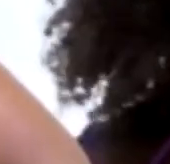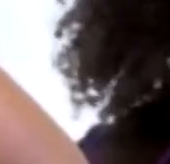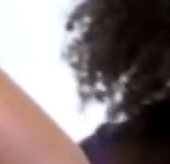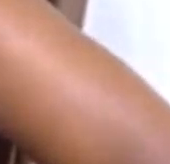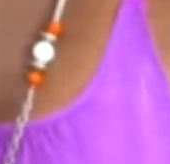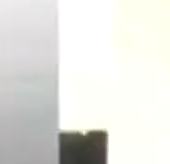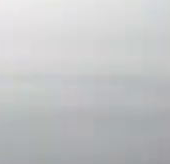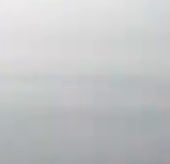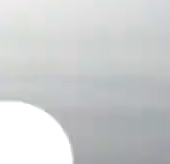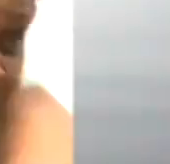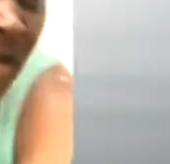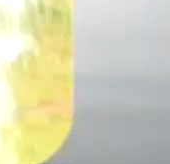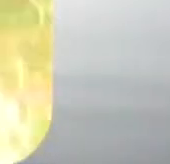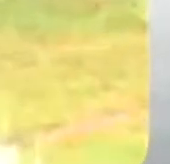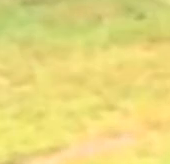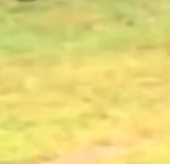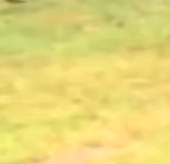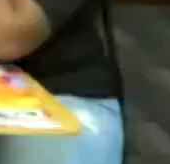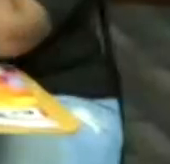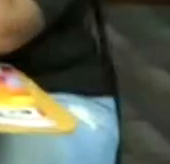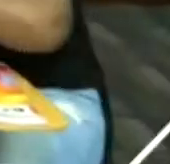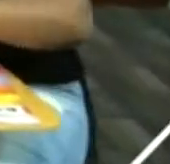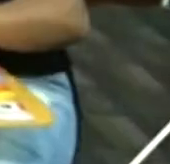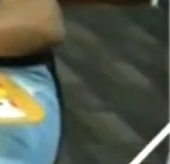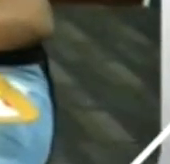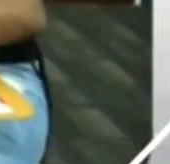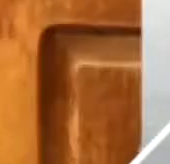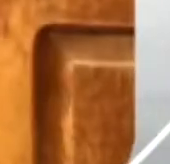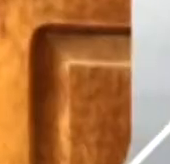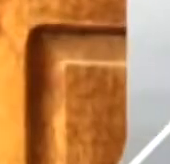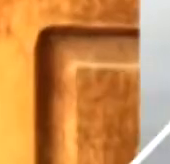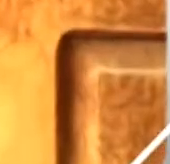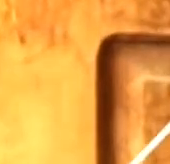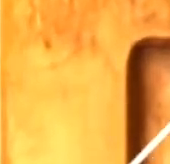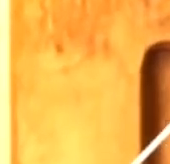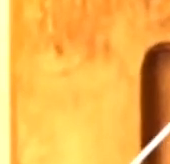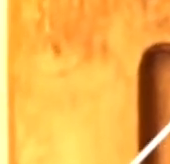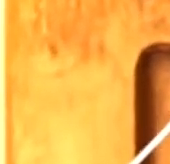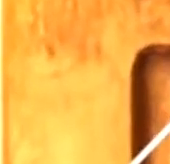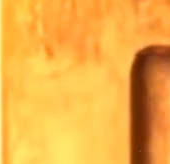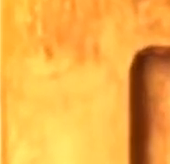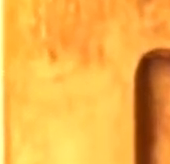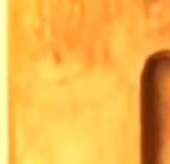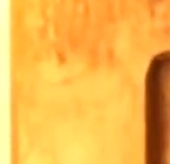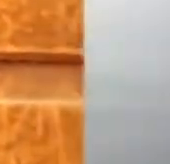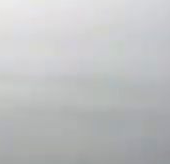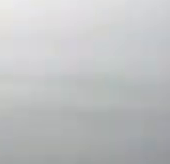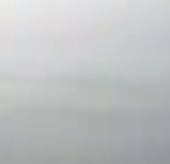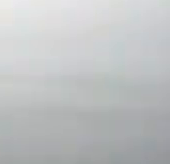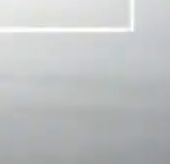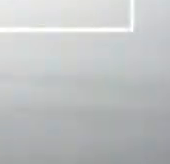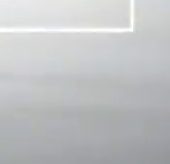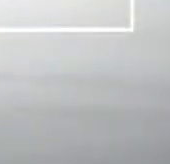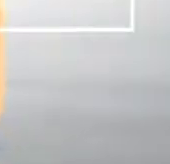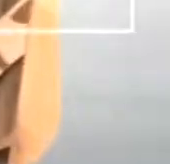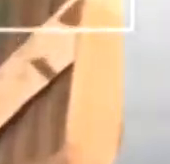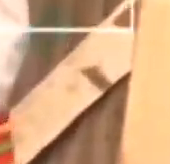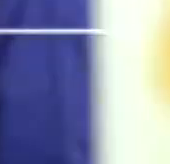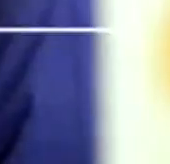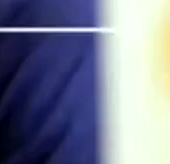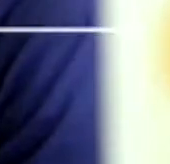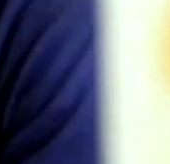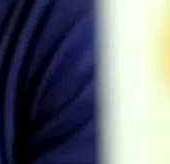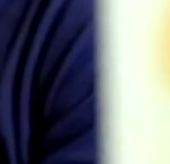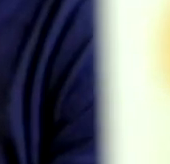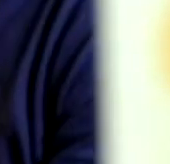Friends turn to foes. Survival for the fittest is the drive. Who are we blackmailing? But nothing beats the feud